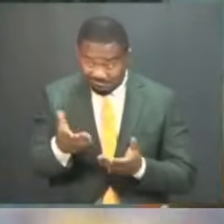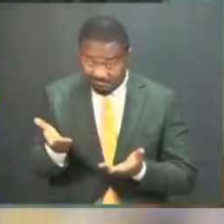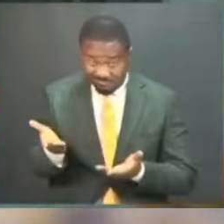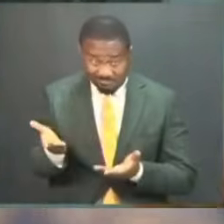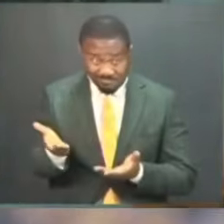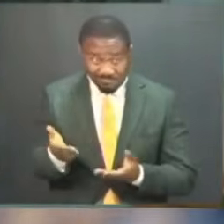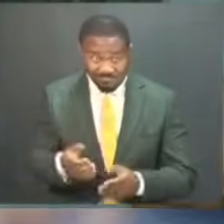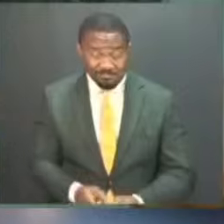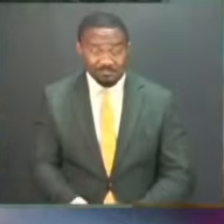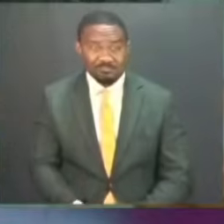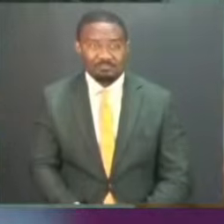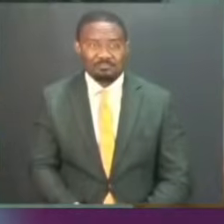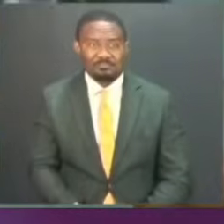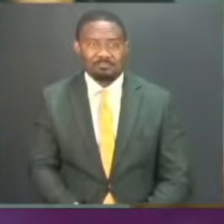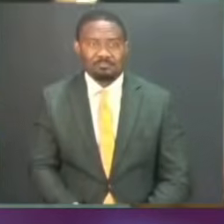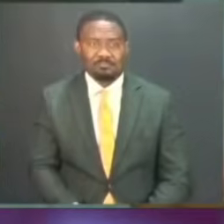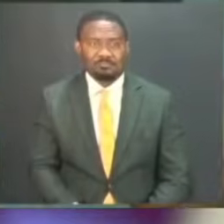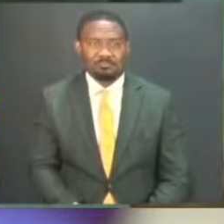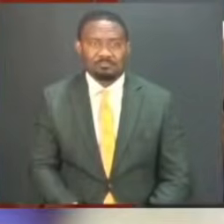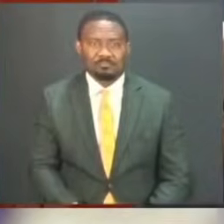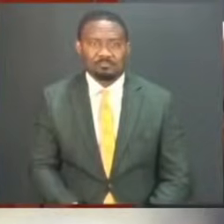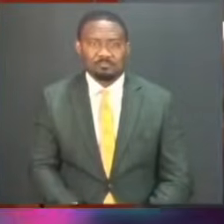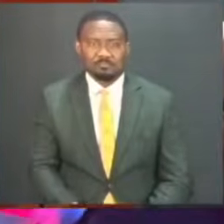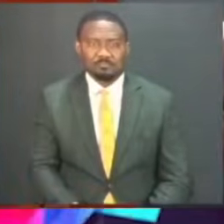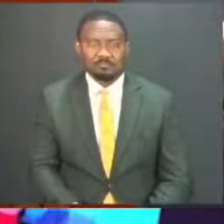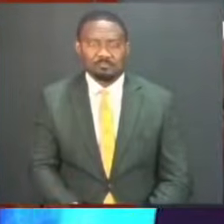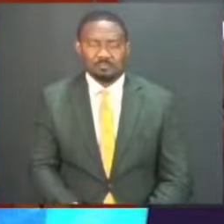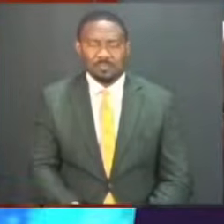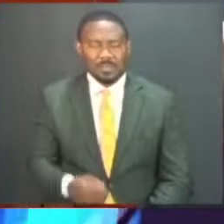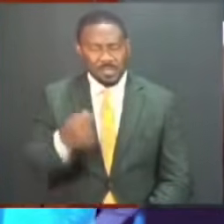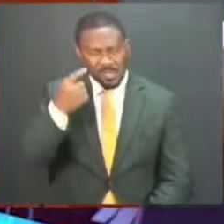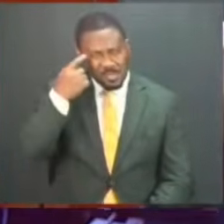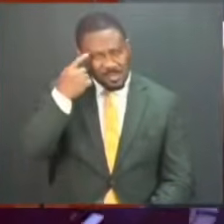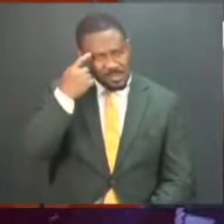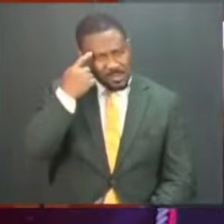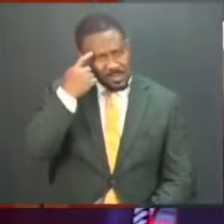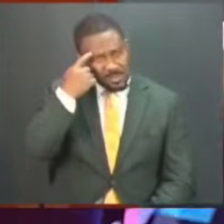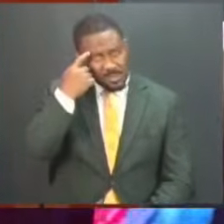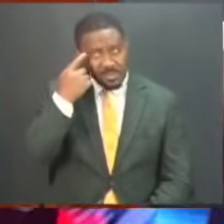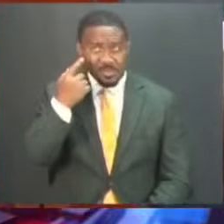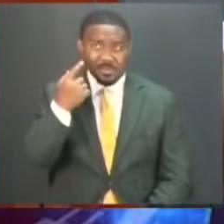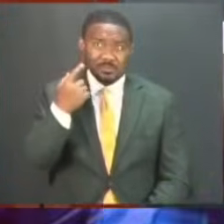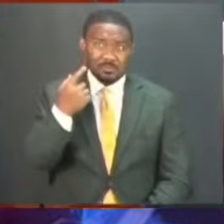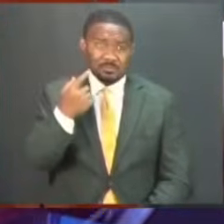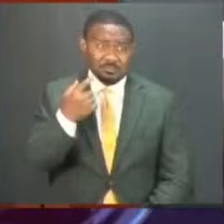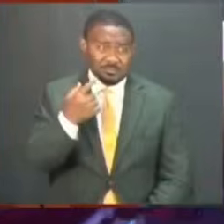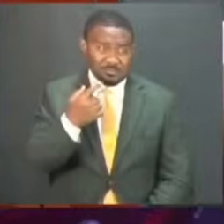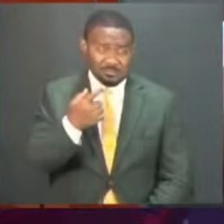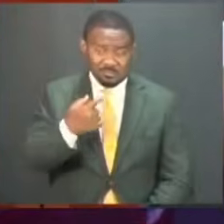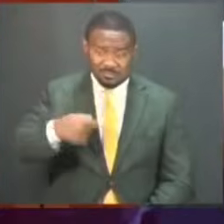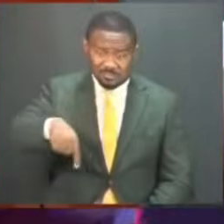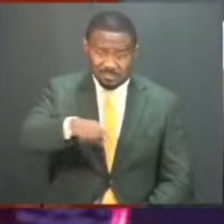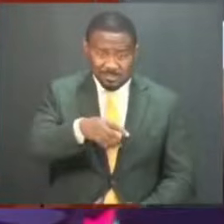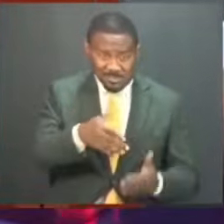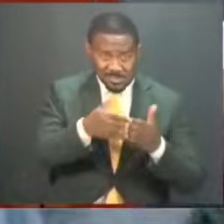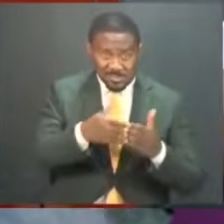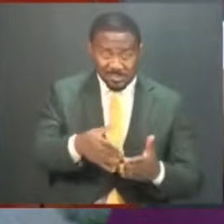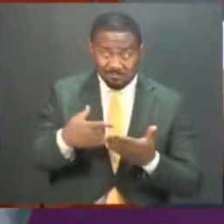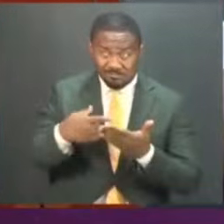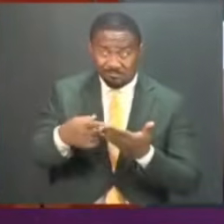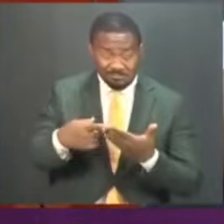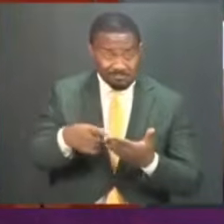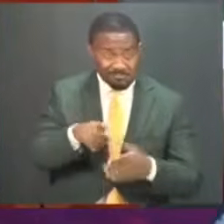I think leadership should further engage on this matter because there was an earlier communication which has also